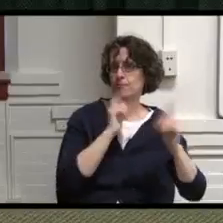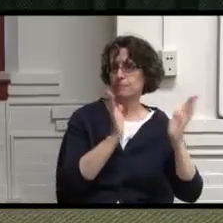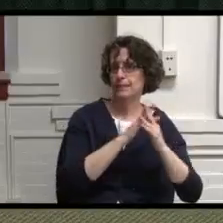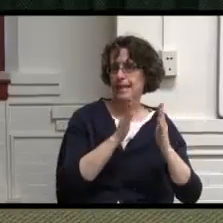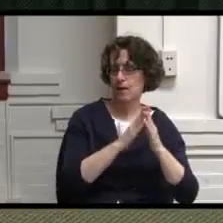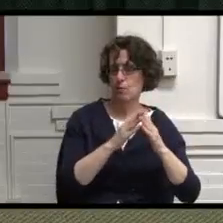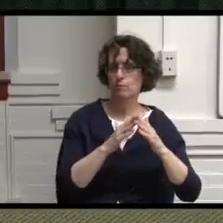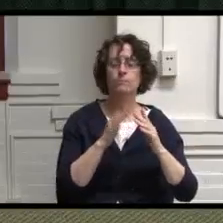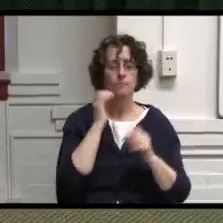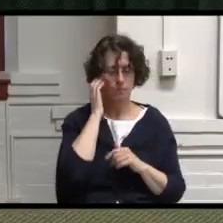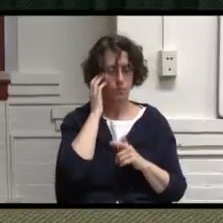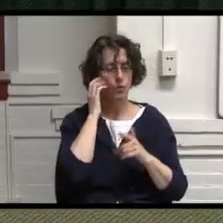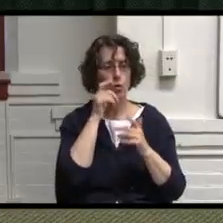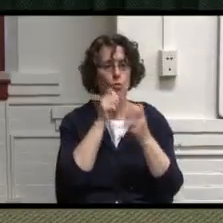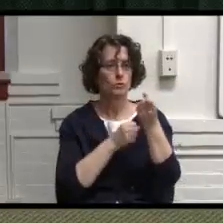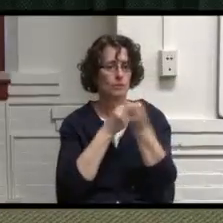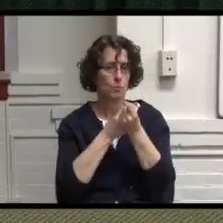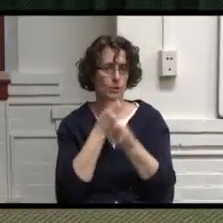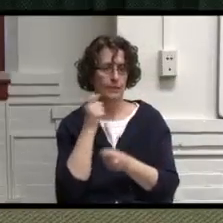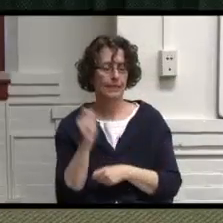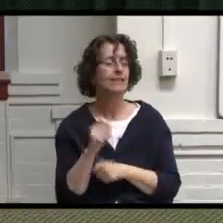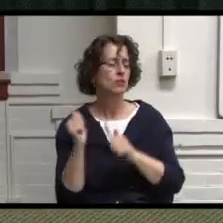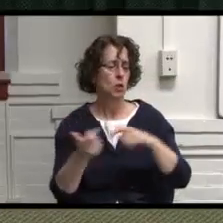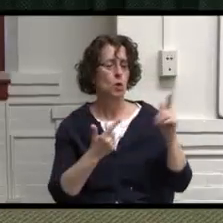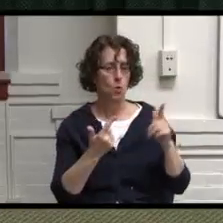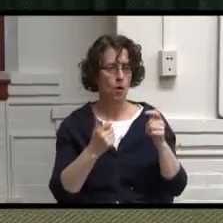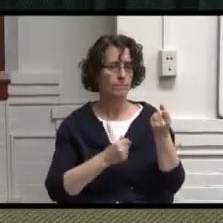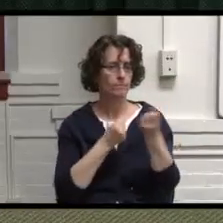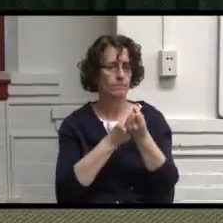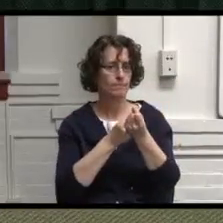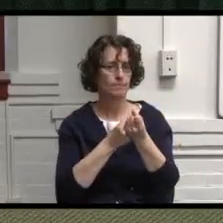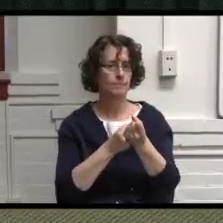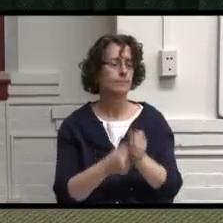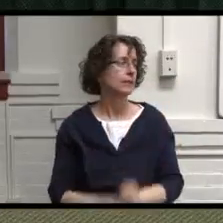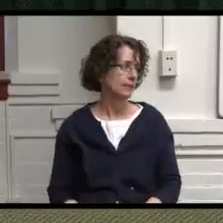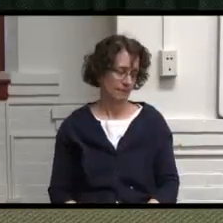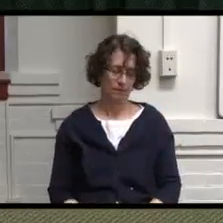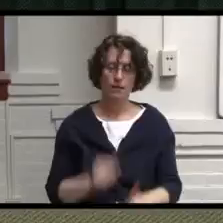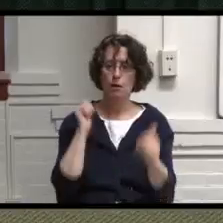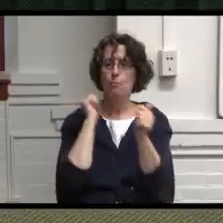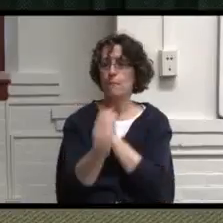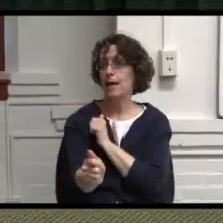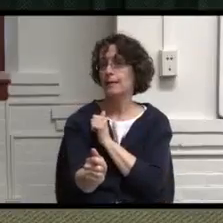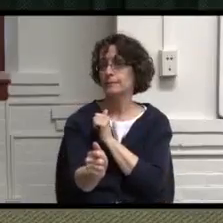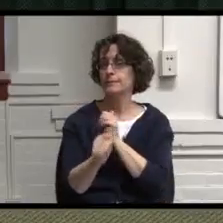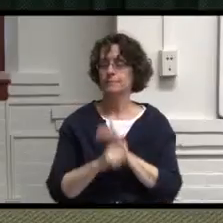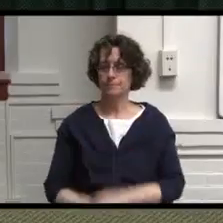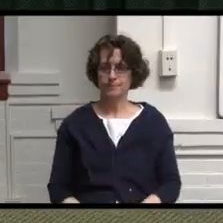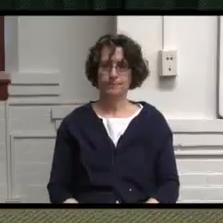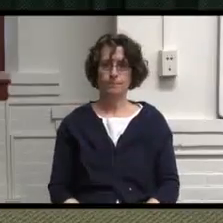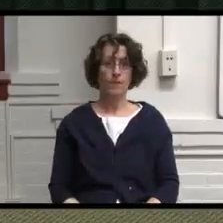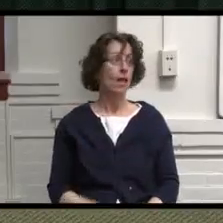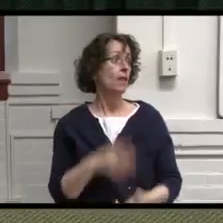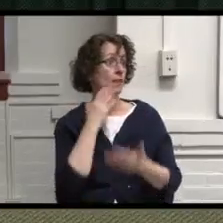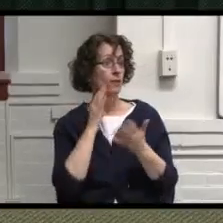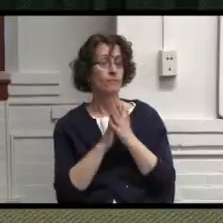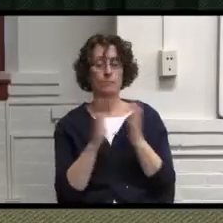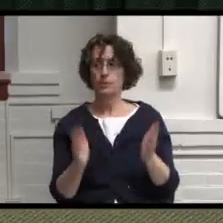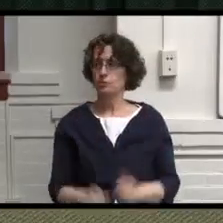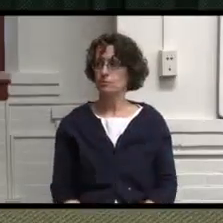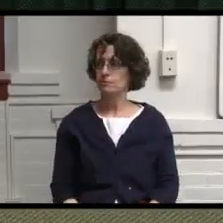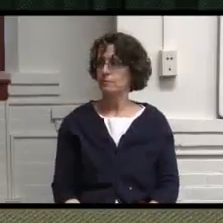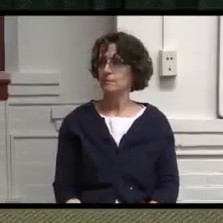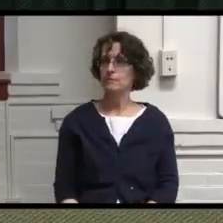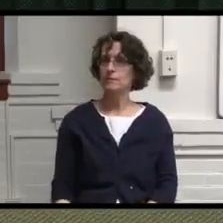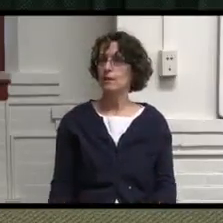Thank you. All in favor of the motion? Aye. Aye. Anyone opposed? It passes 4-0. Thank you very much. Thank you both. Thank